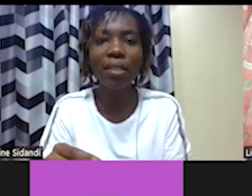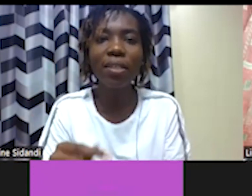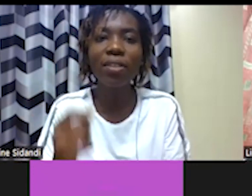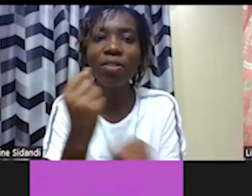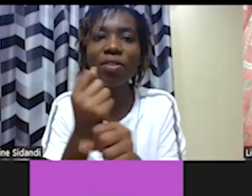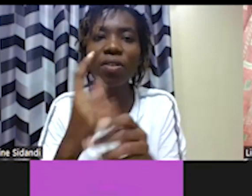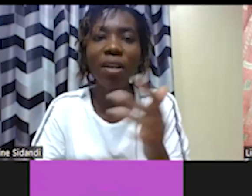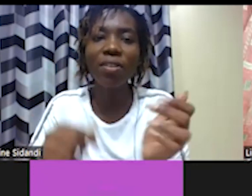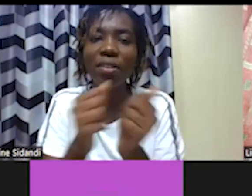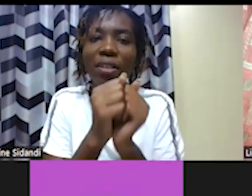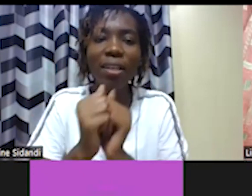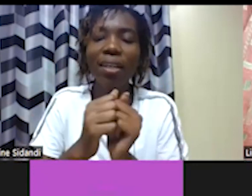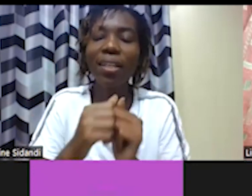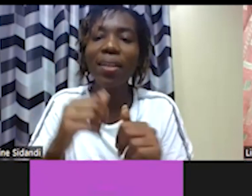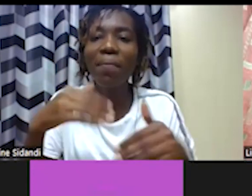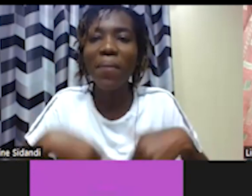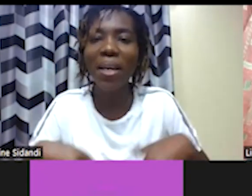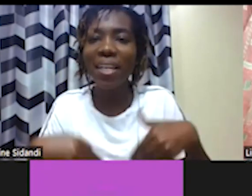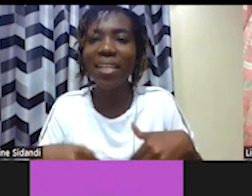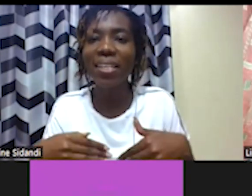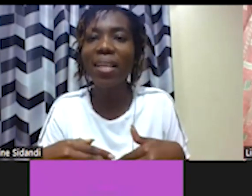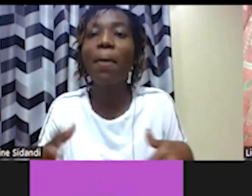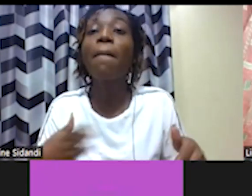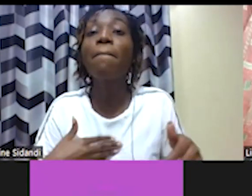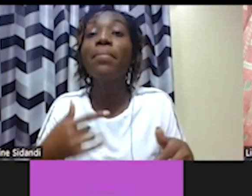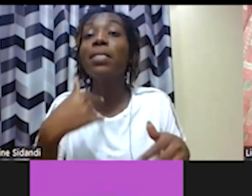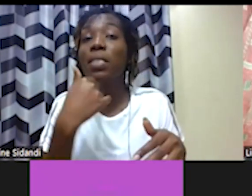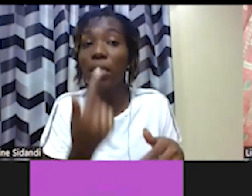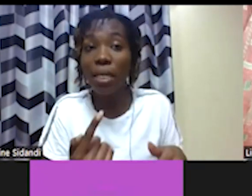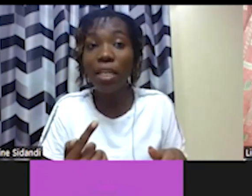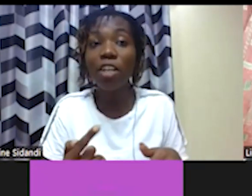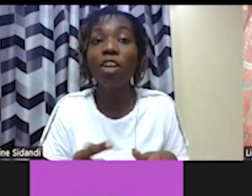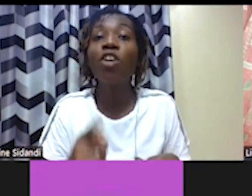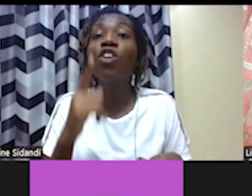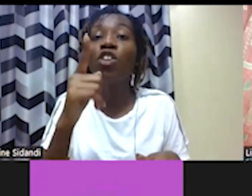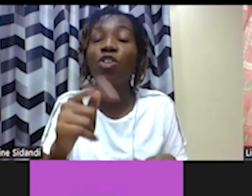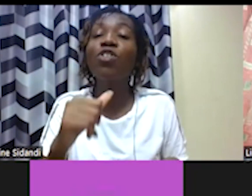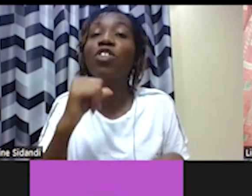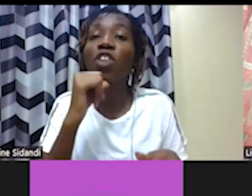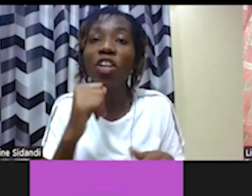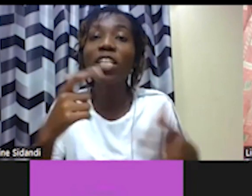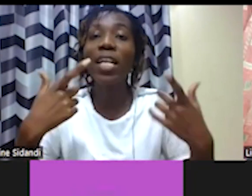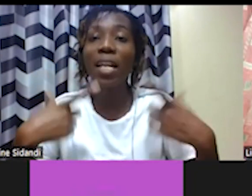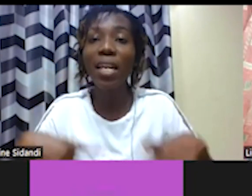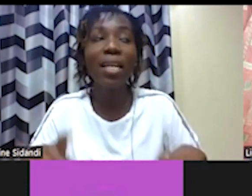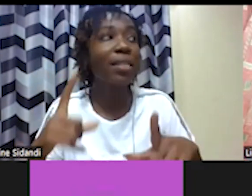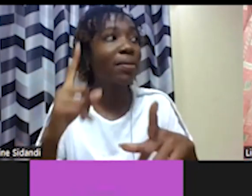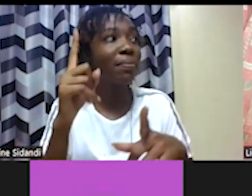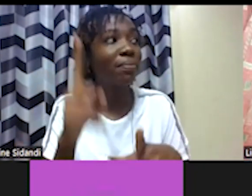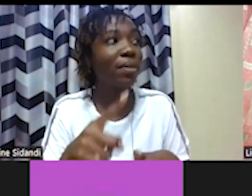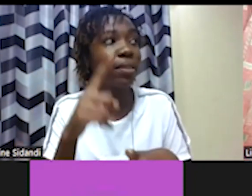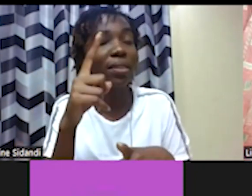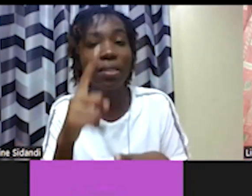repeat that. I say don't let mistakes make a monkey of you.